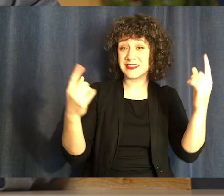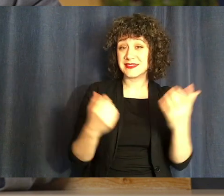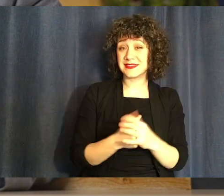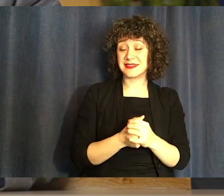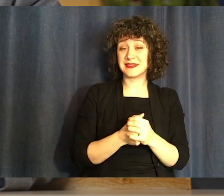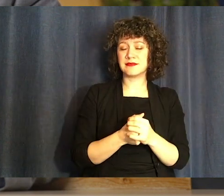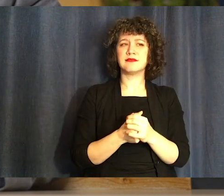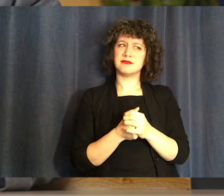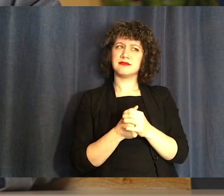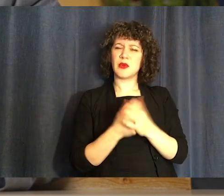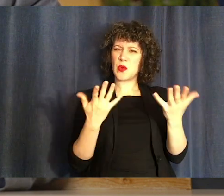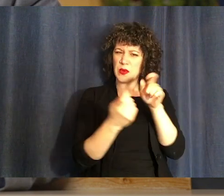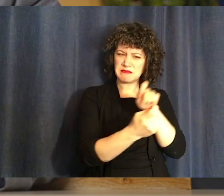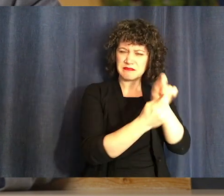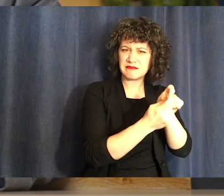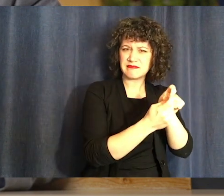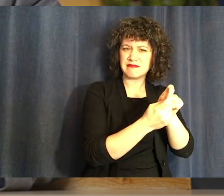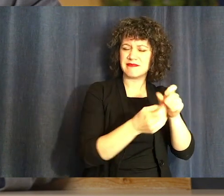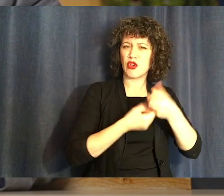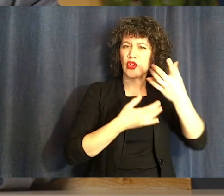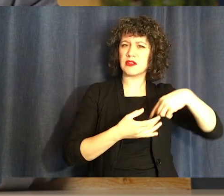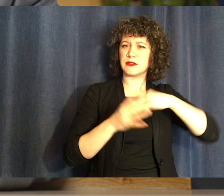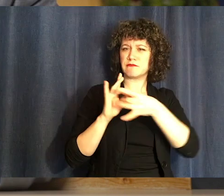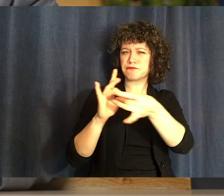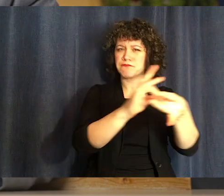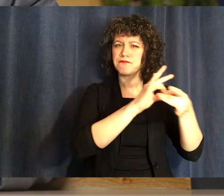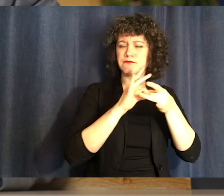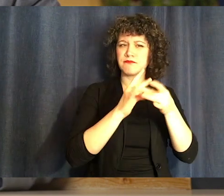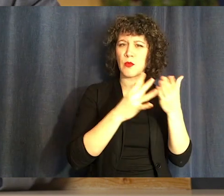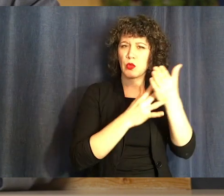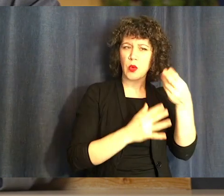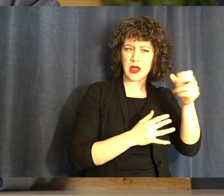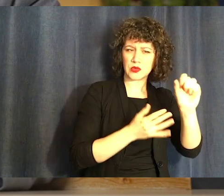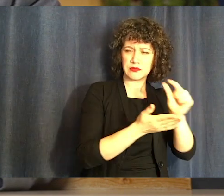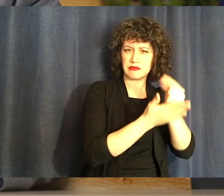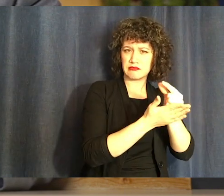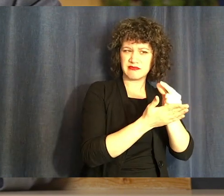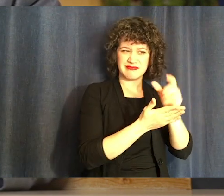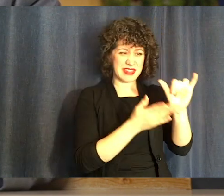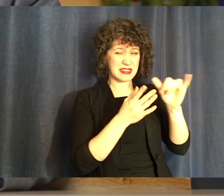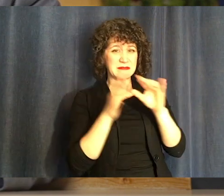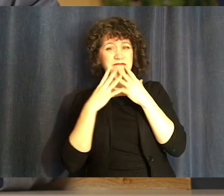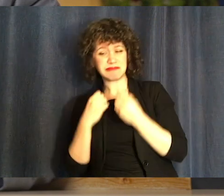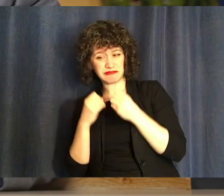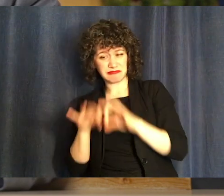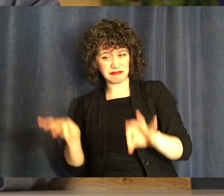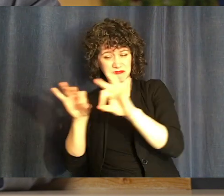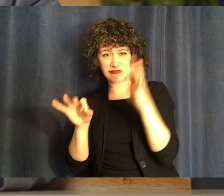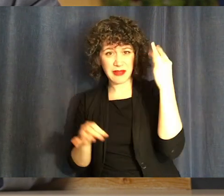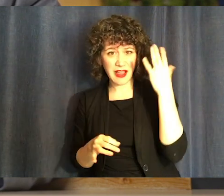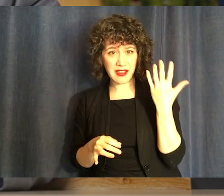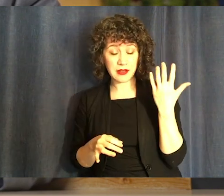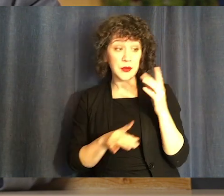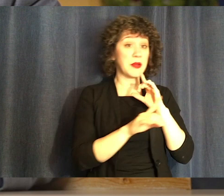it exactly that binds us together through high school graduation? Why is it such a milestone? Though the answers to those two questions may